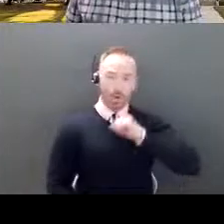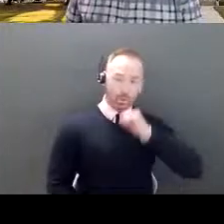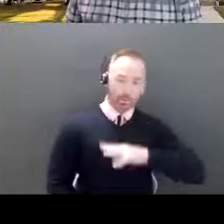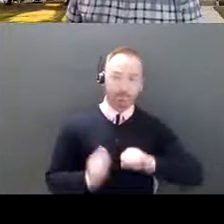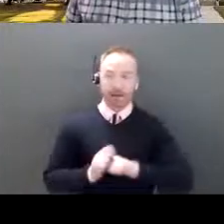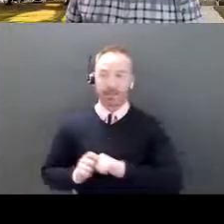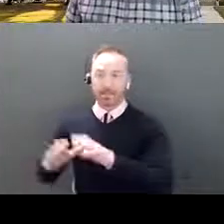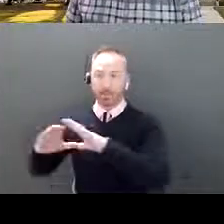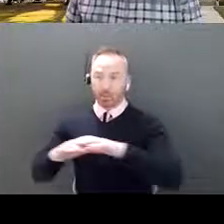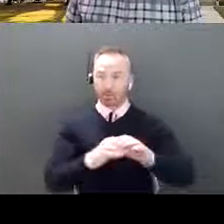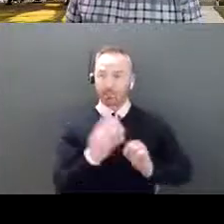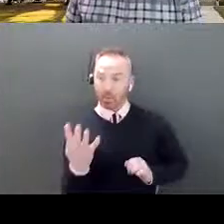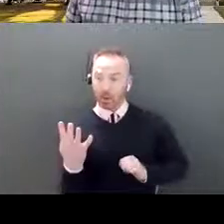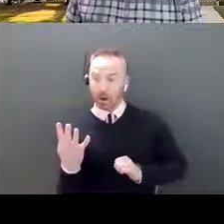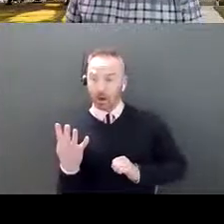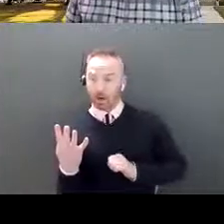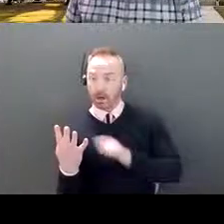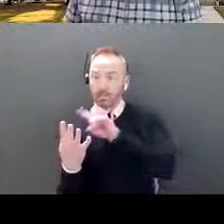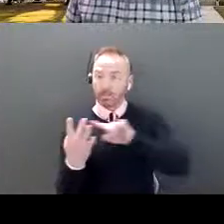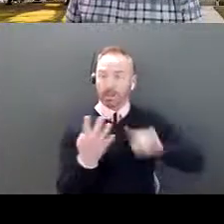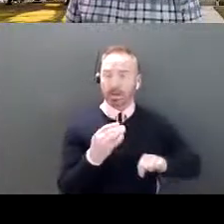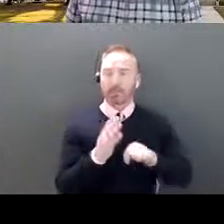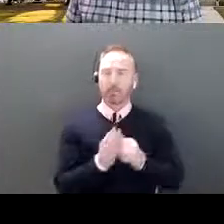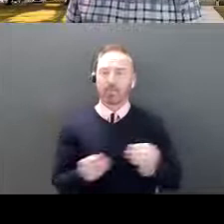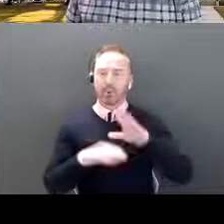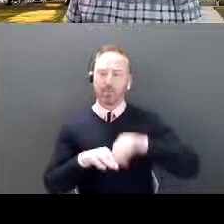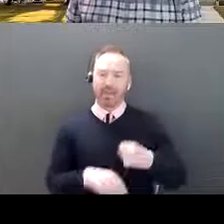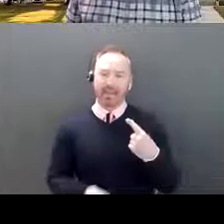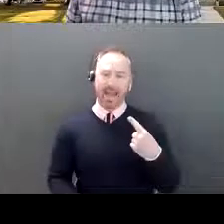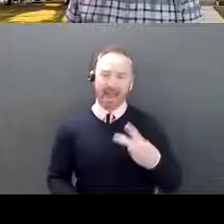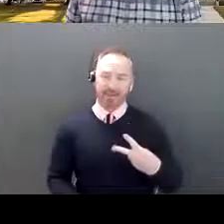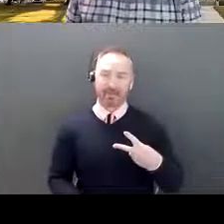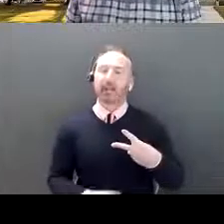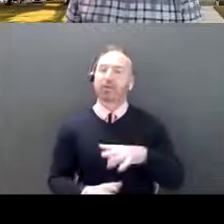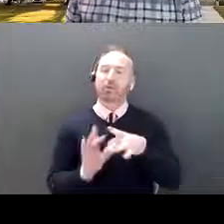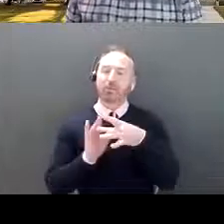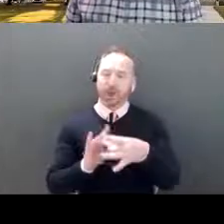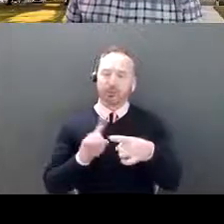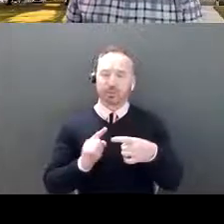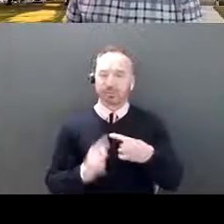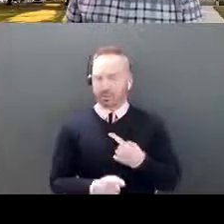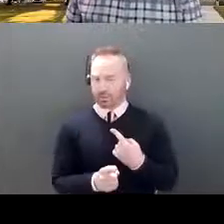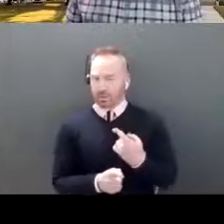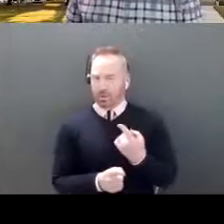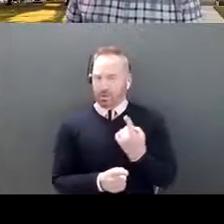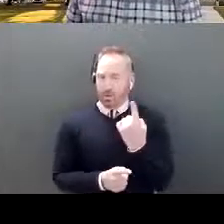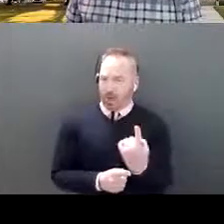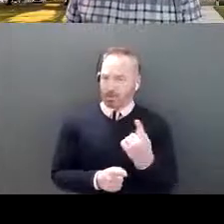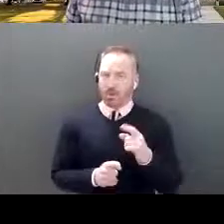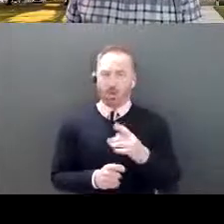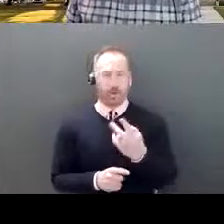populations we looked at, over half belong to one or more of these vulnerable populations. And some suffered